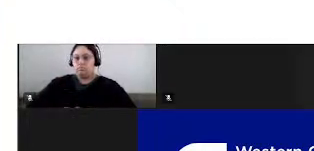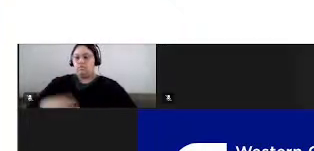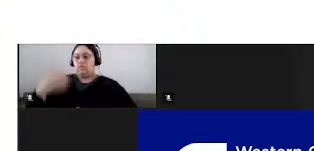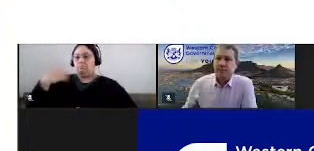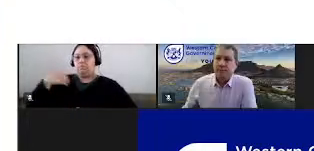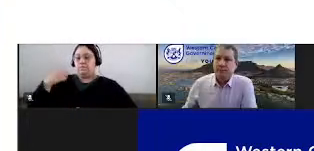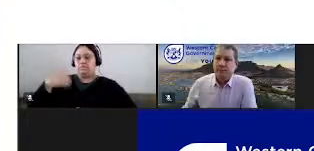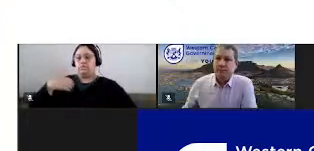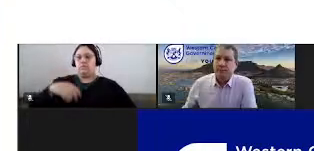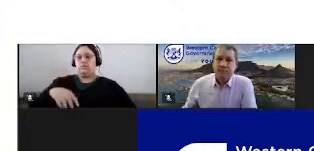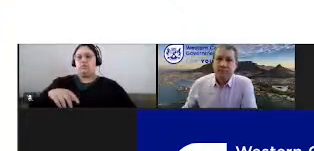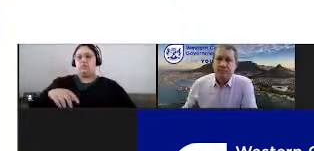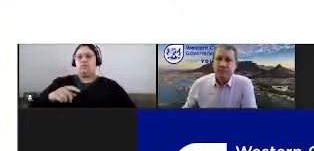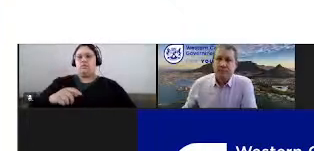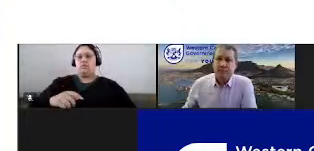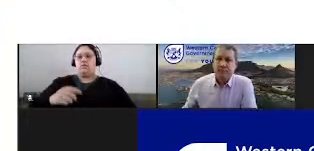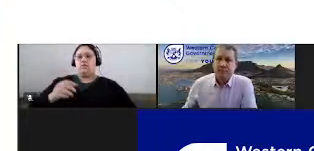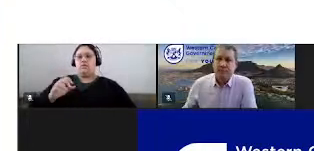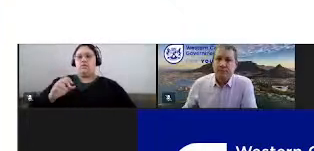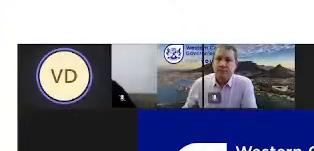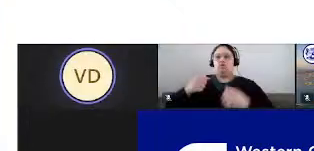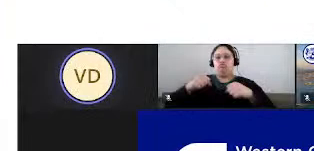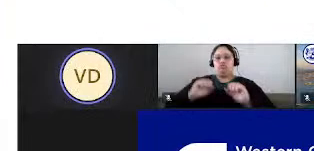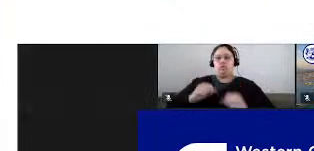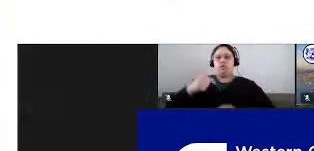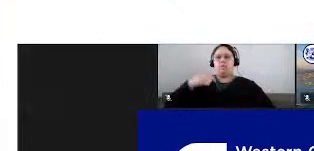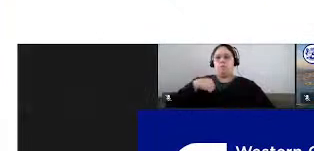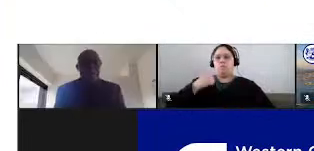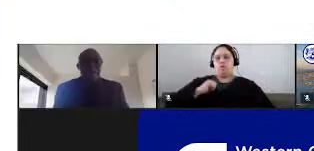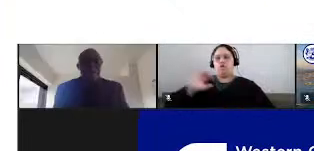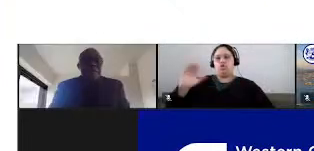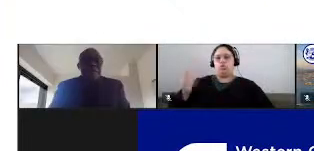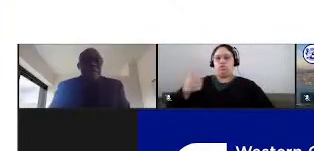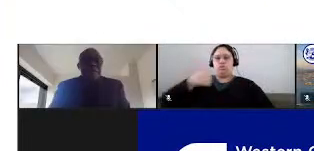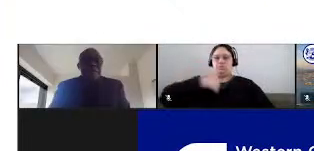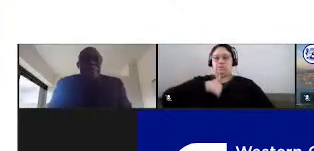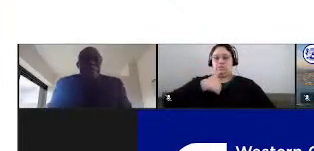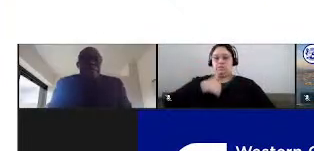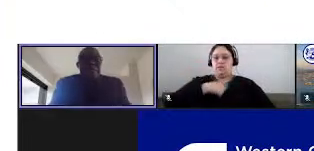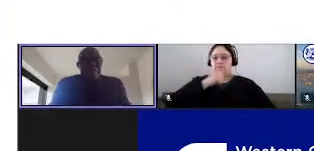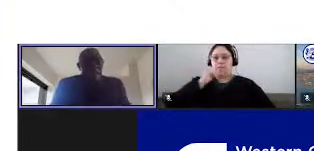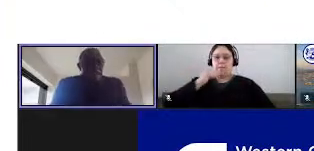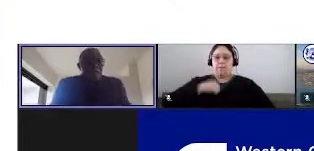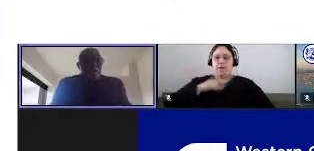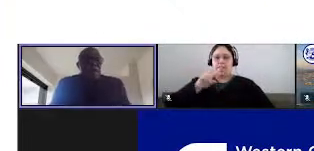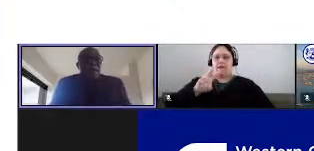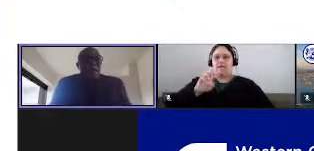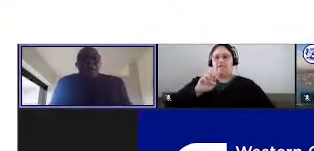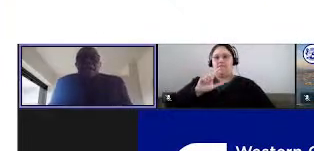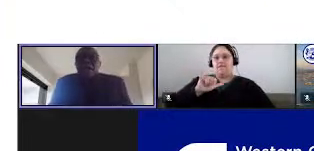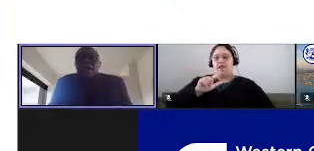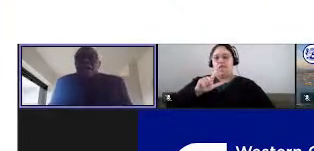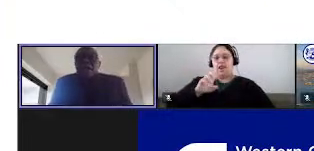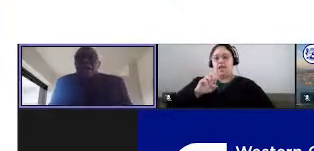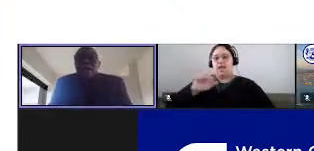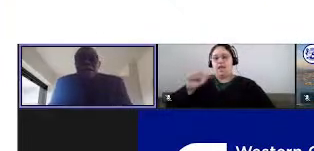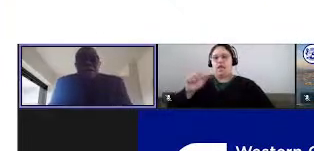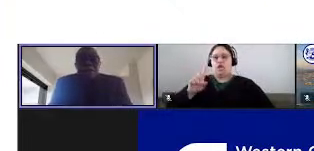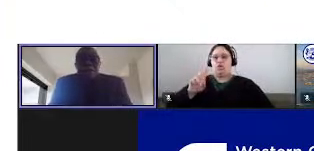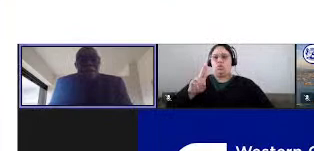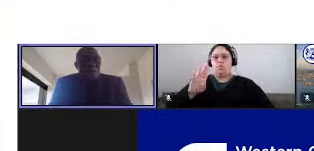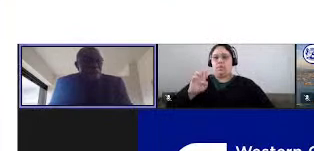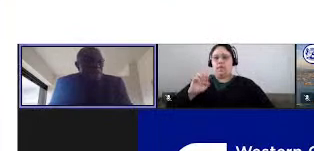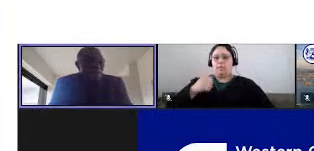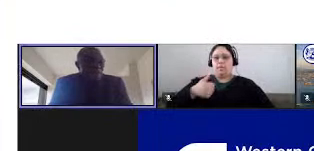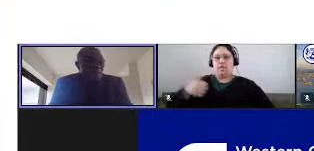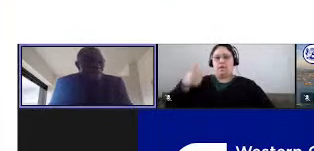Minister, Minister Chair, I'd like to introduce myself. My name is Velile Dube. I am Head